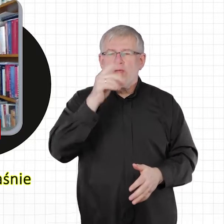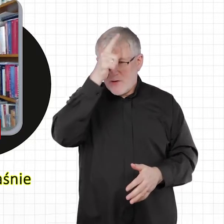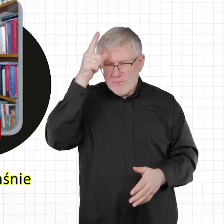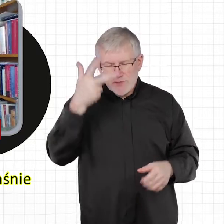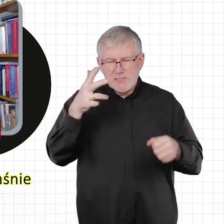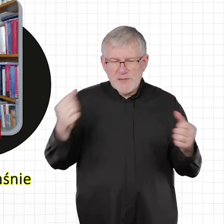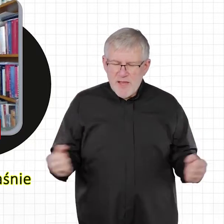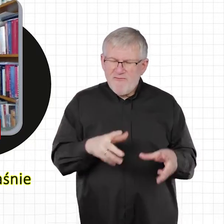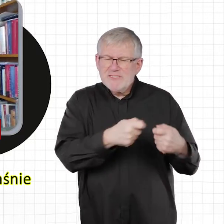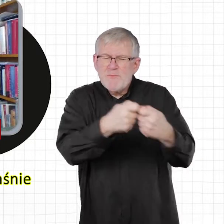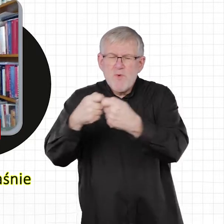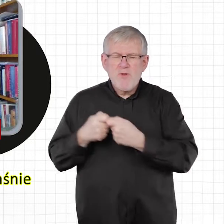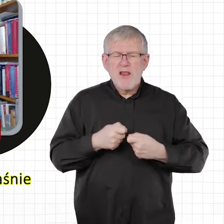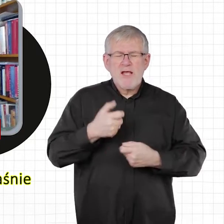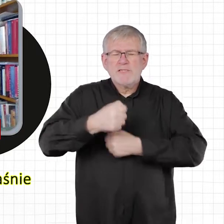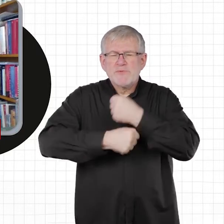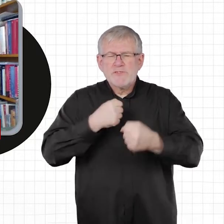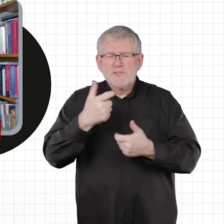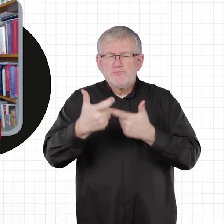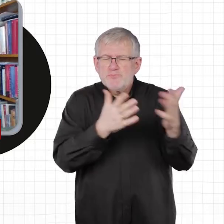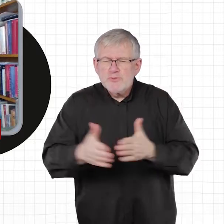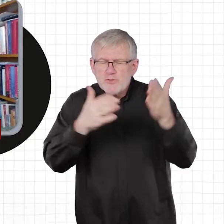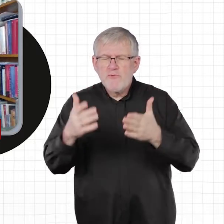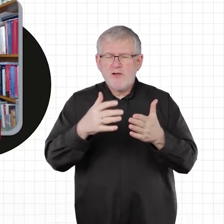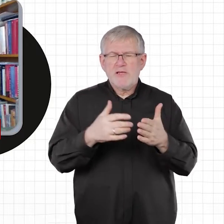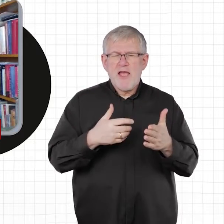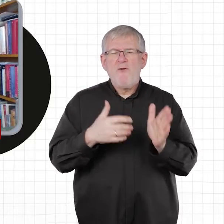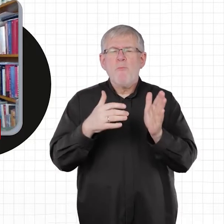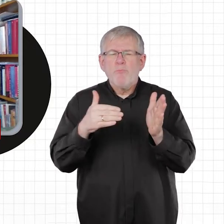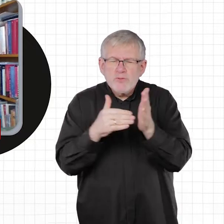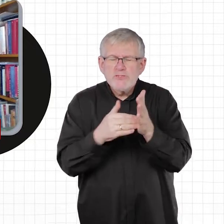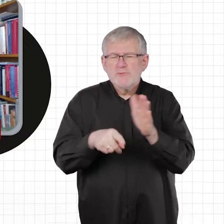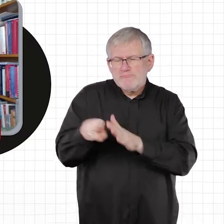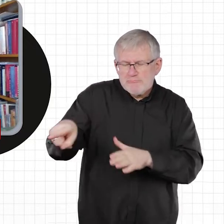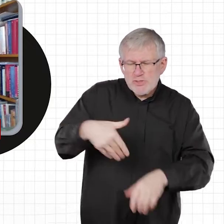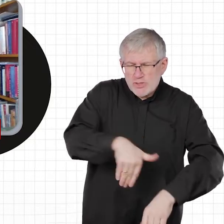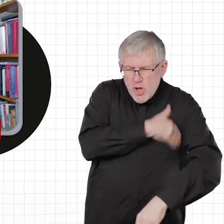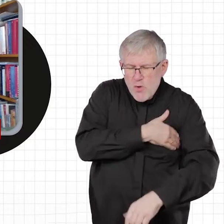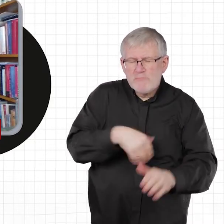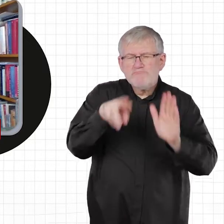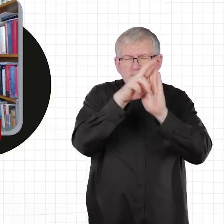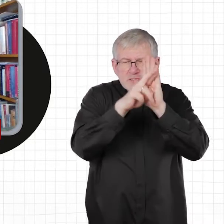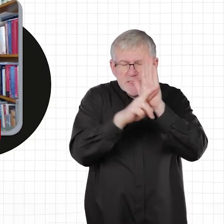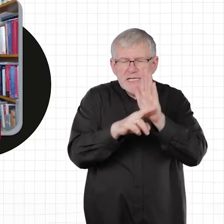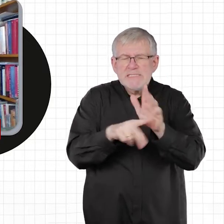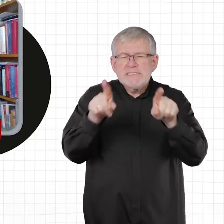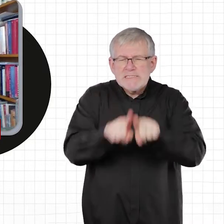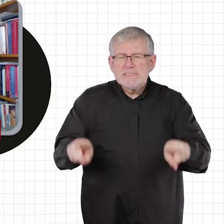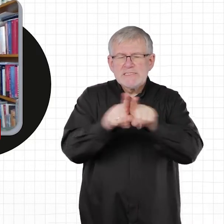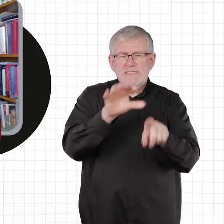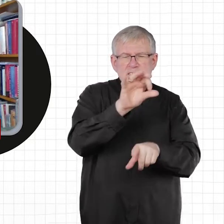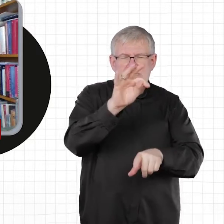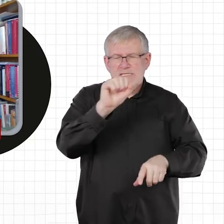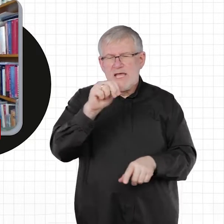or right now the after pandemic. So the gender equality is like at the bottom of the